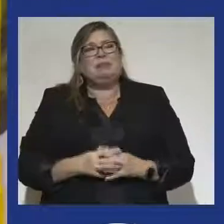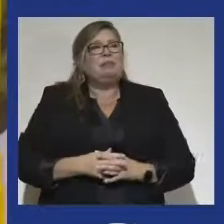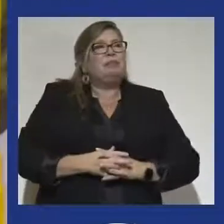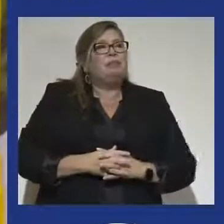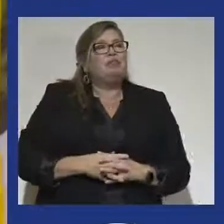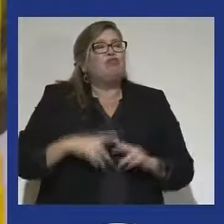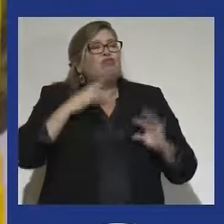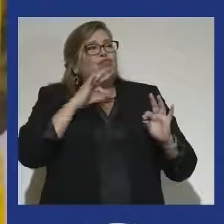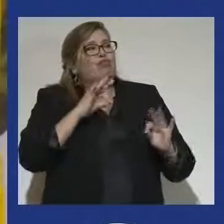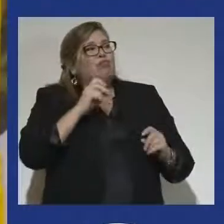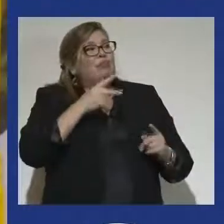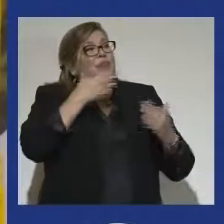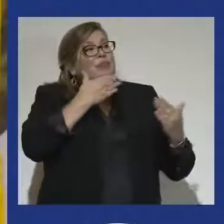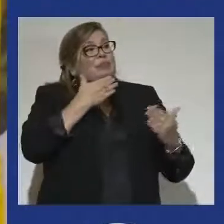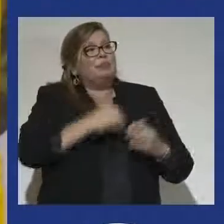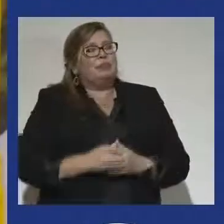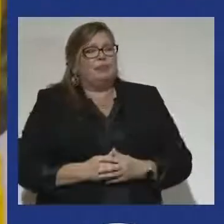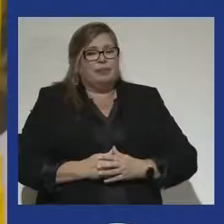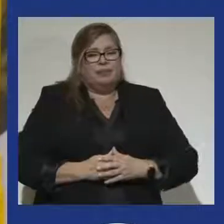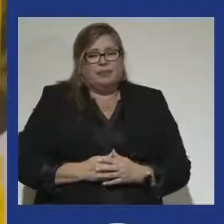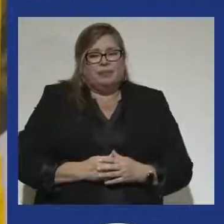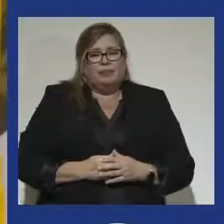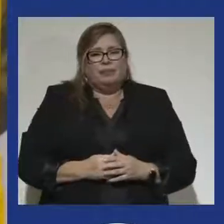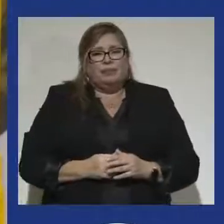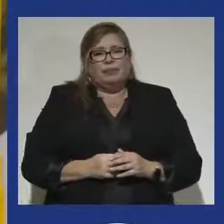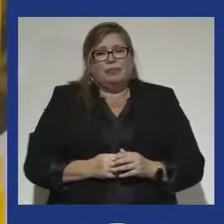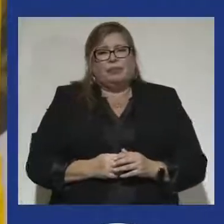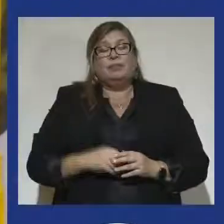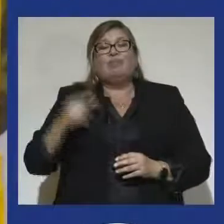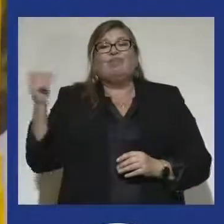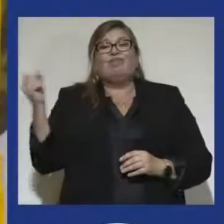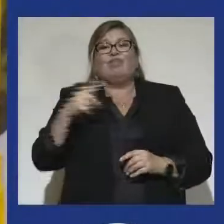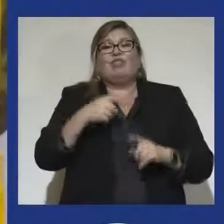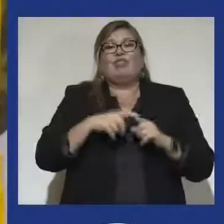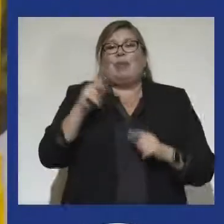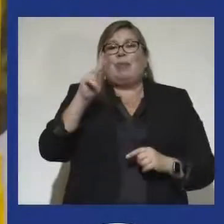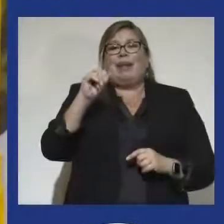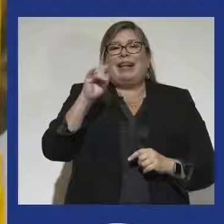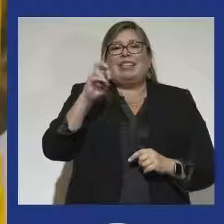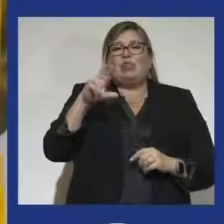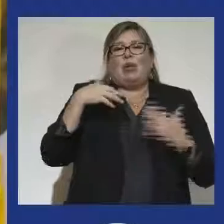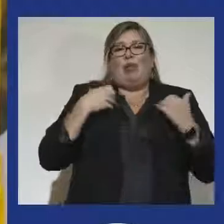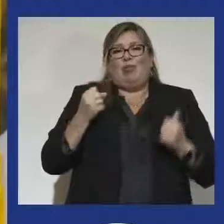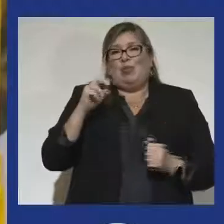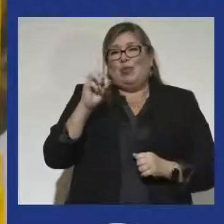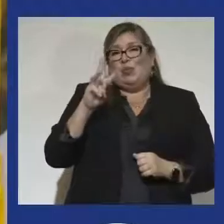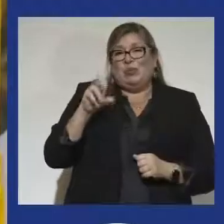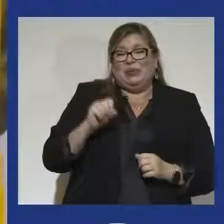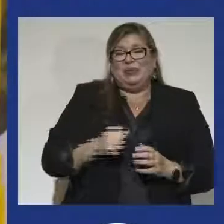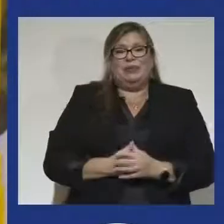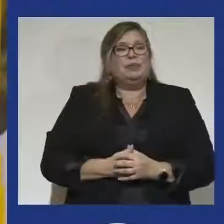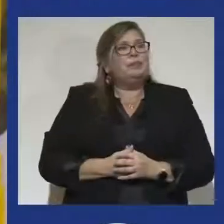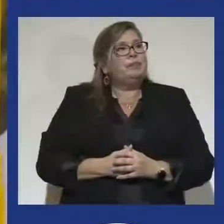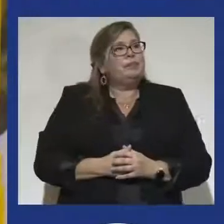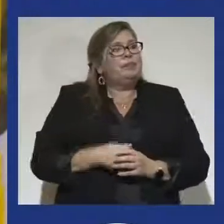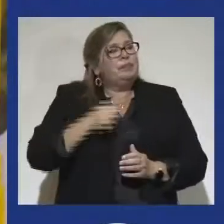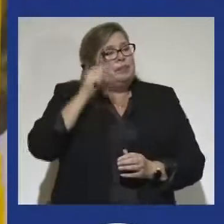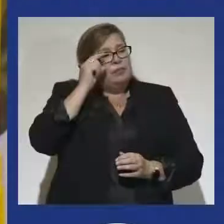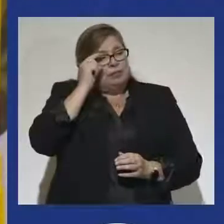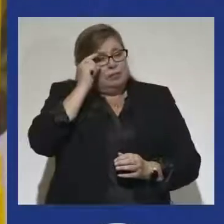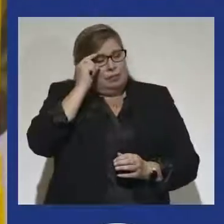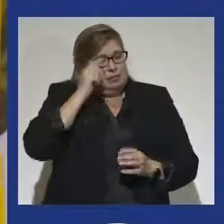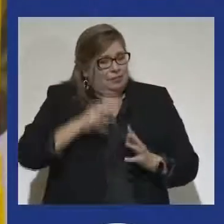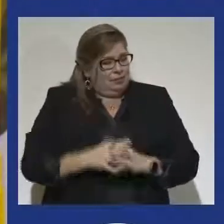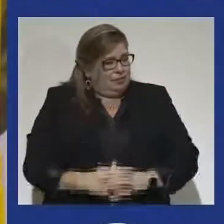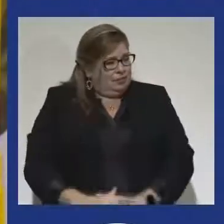Angela Hart, Kaiser Health News. Yes. Thank you, Keely. Thank you, Keely. I want